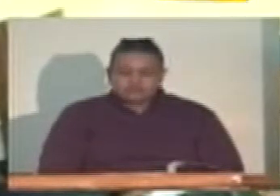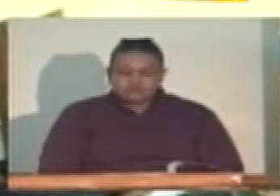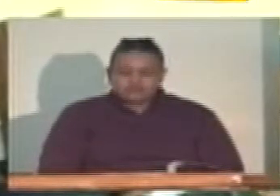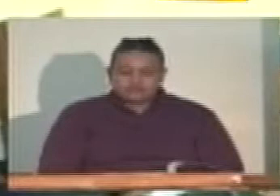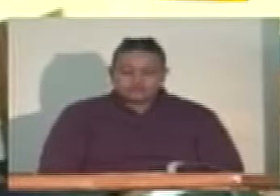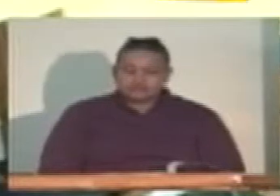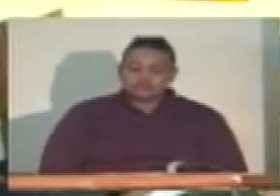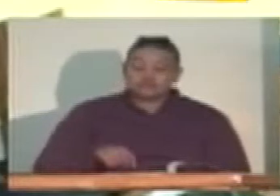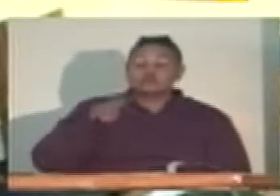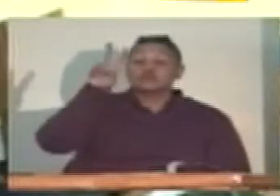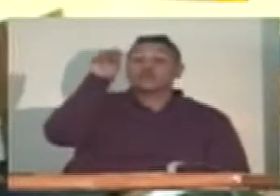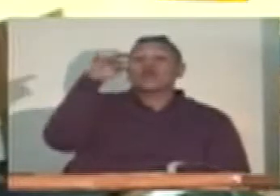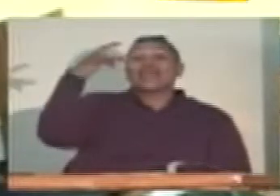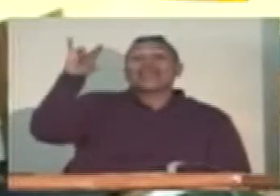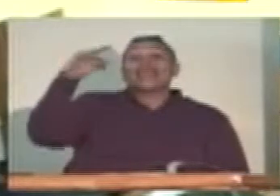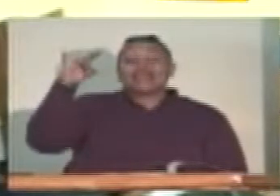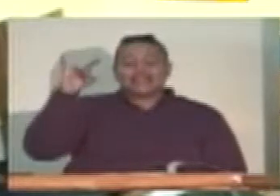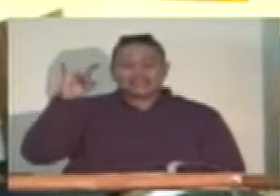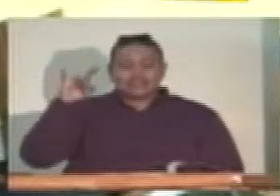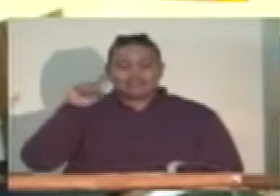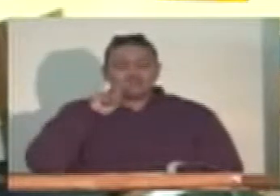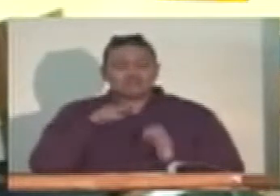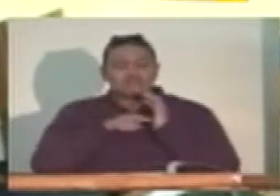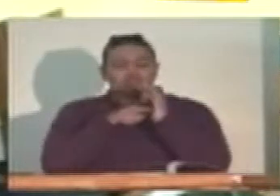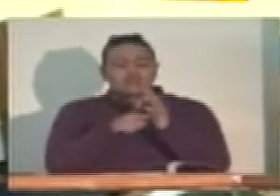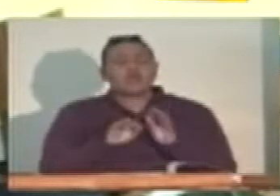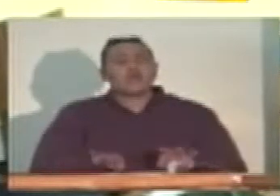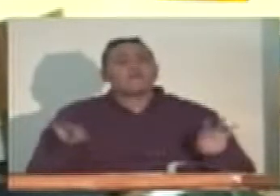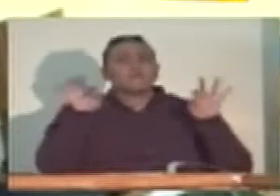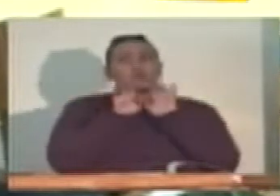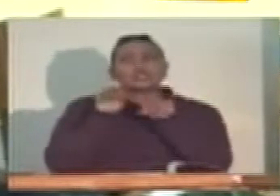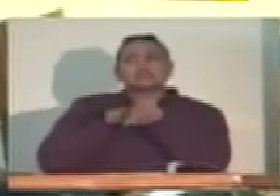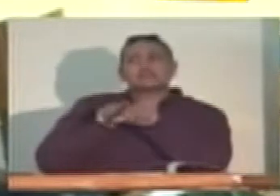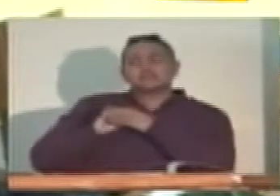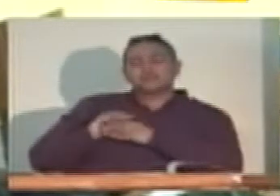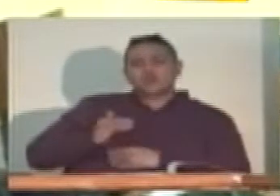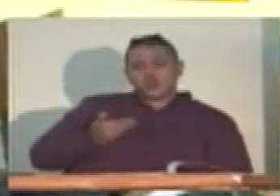This year, 2018, marks an important